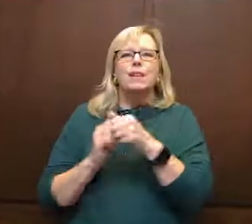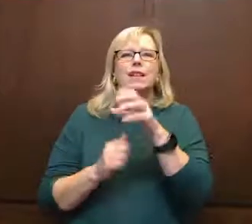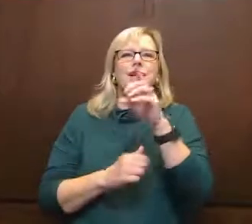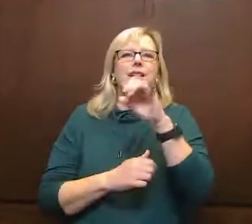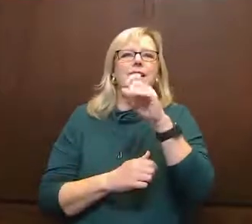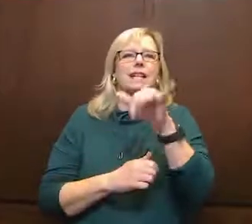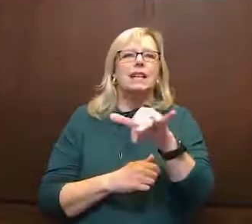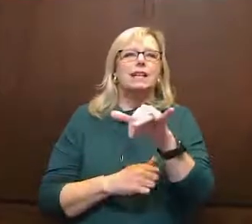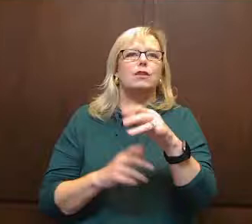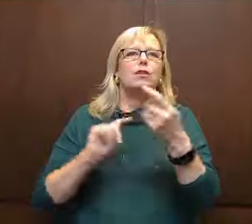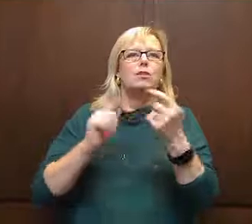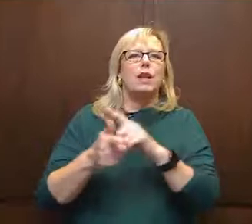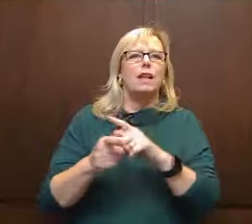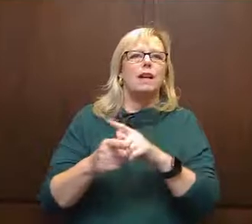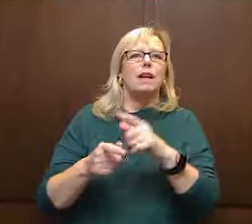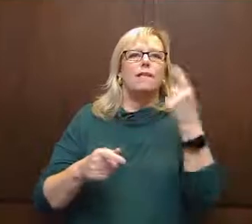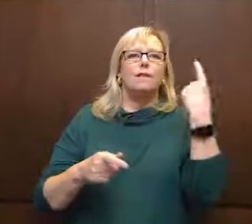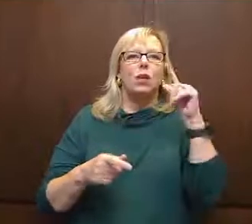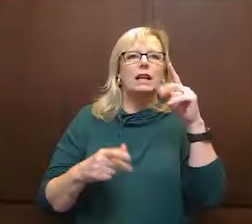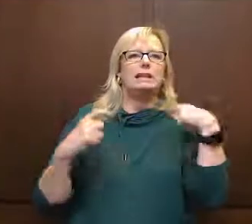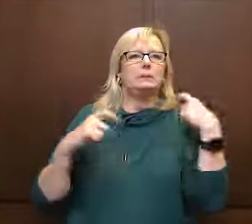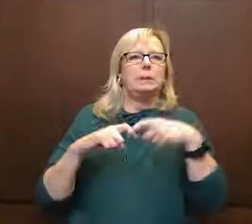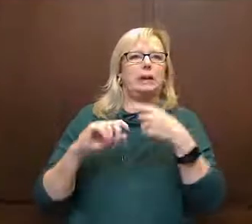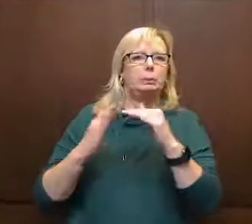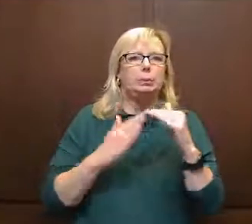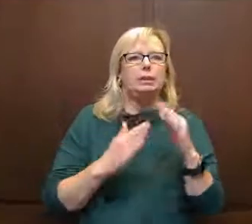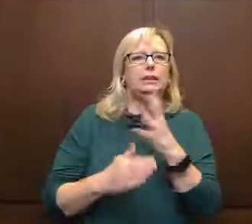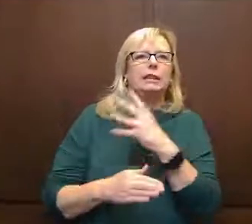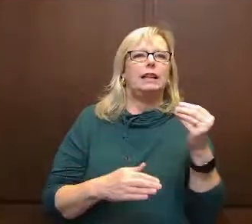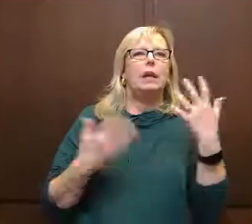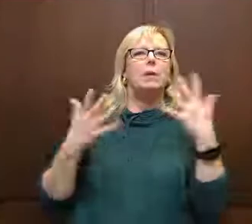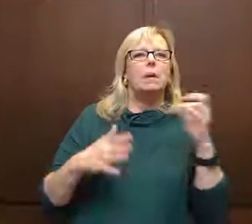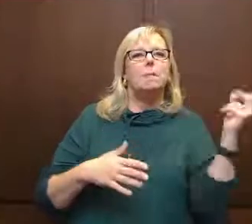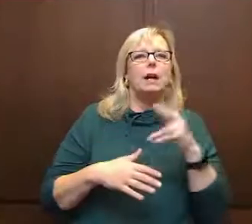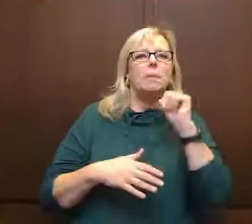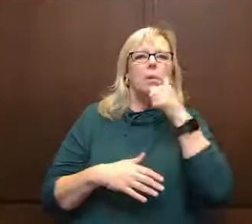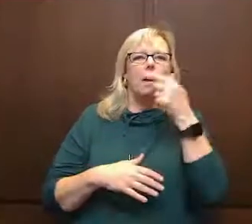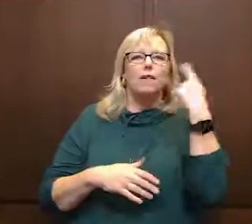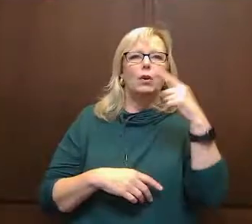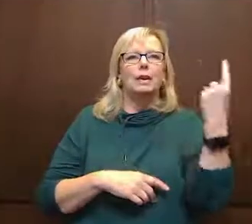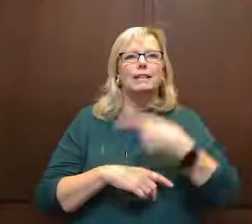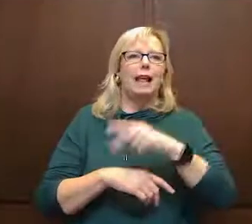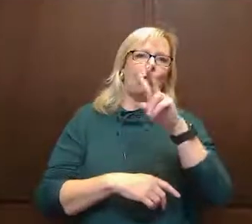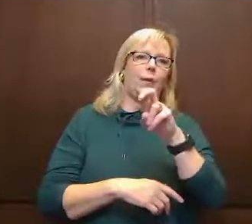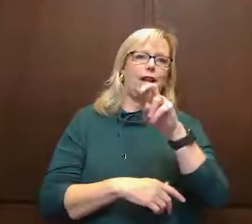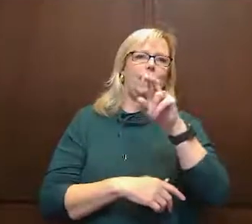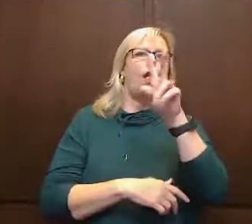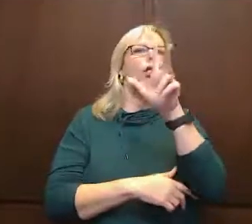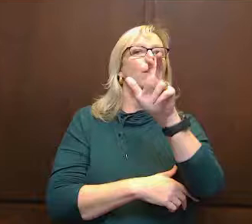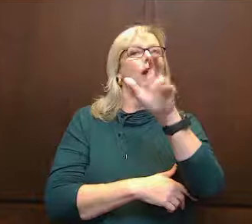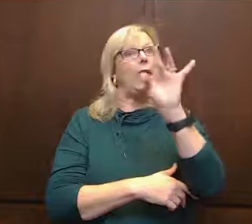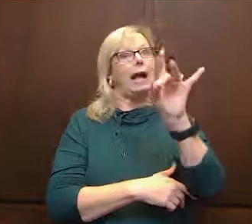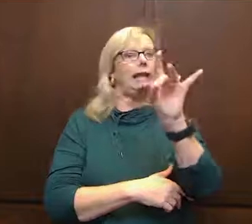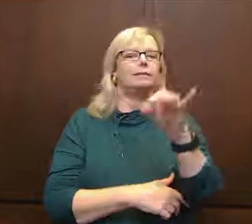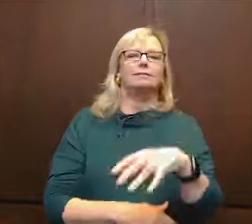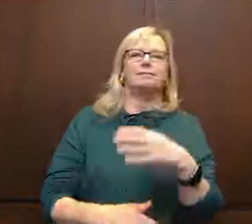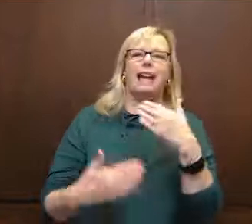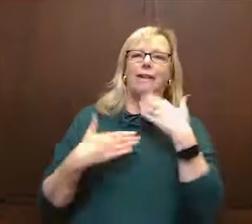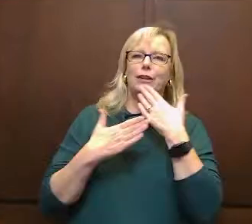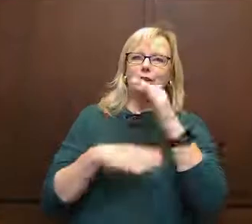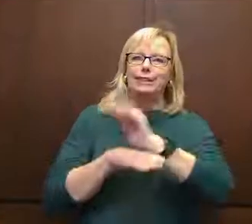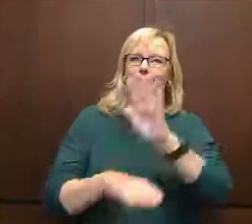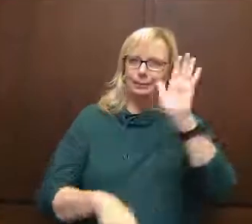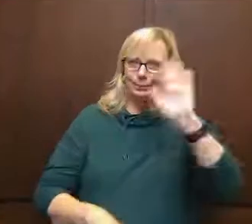with Daisy to translate this into our Spanish communities, and then we'll be back tomorrow for day 308. Everybody have a good evening. Thank you.